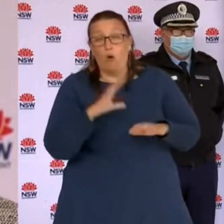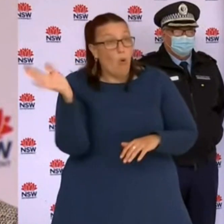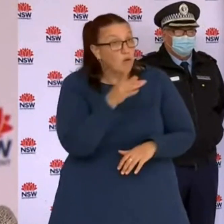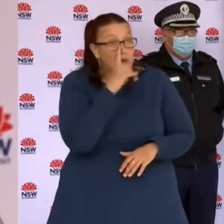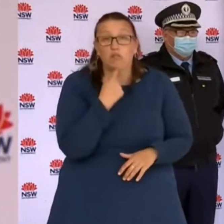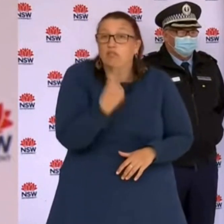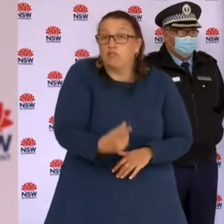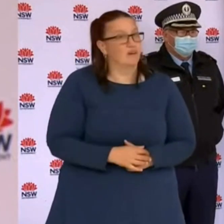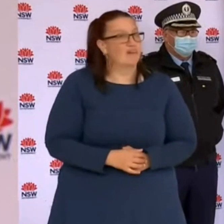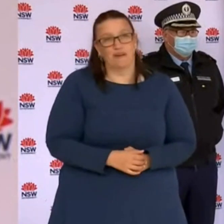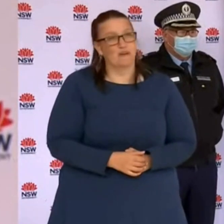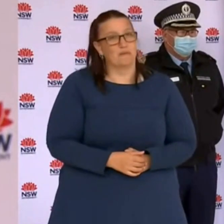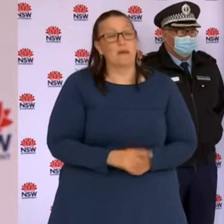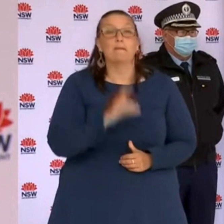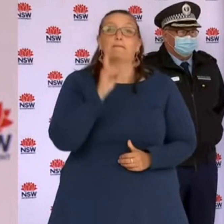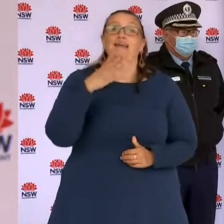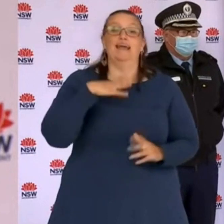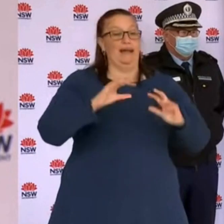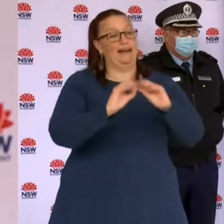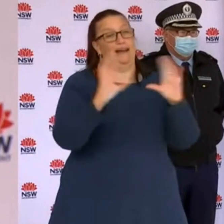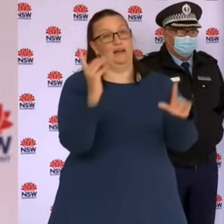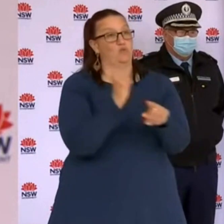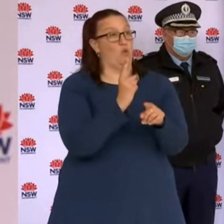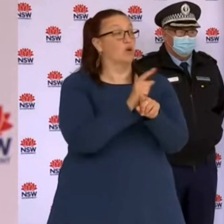to, through the media, get the clear messages.